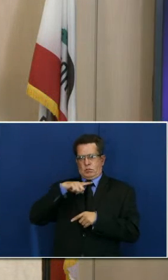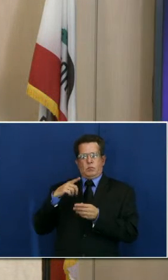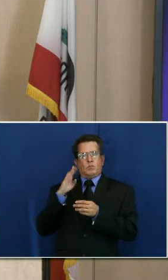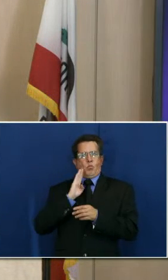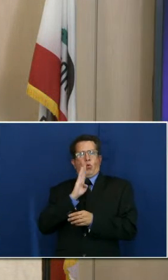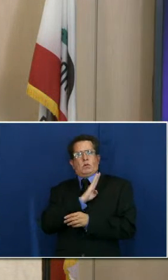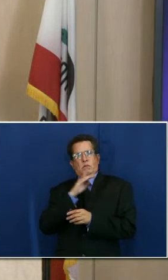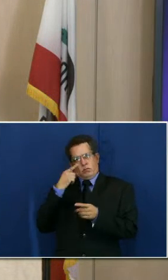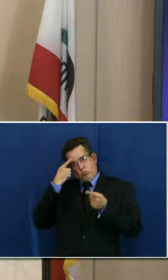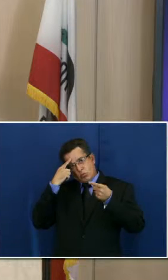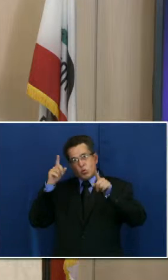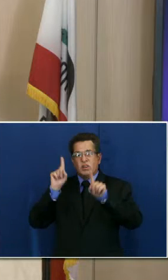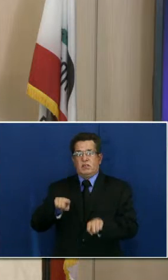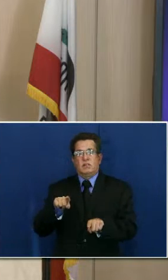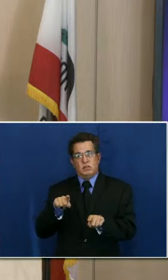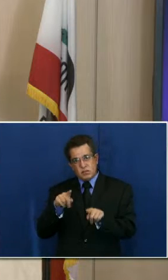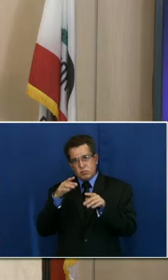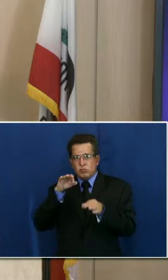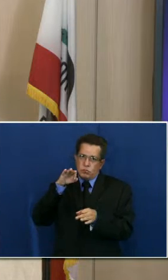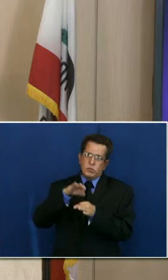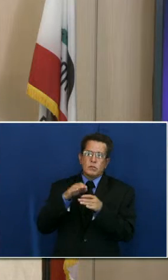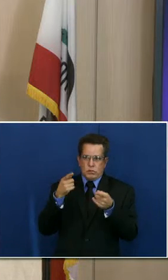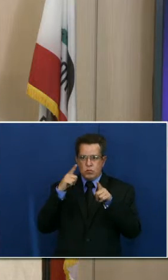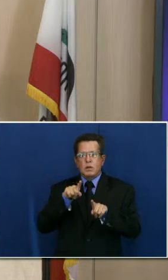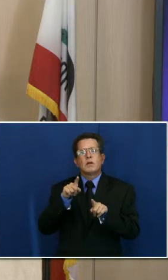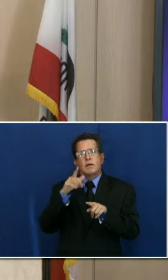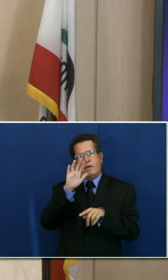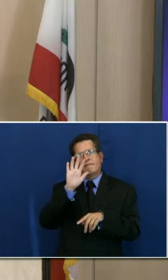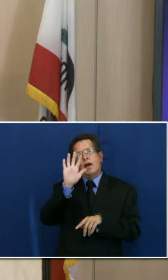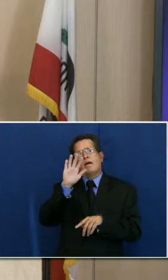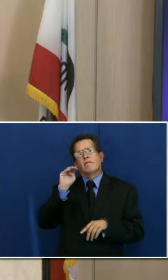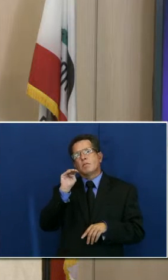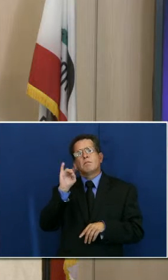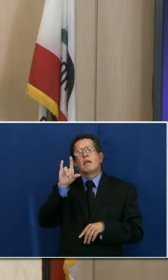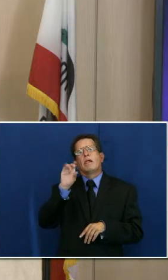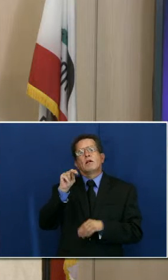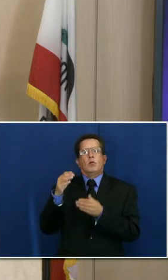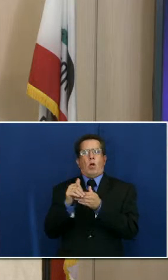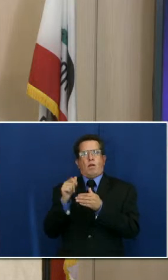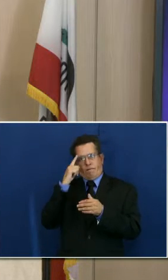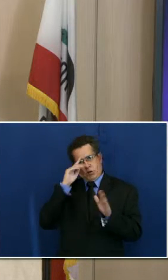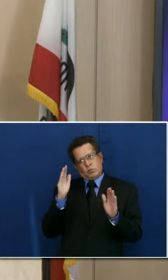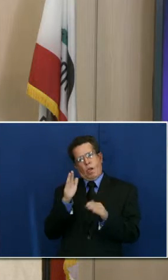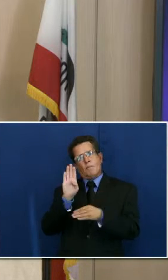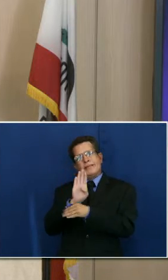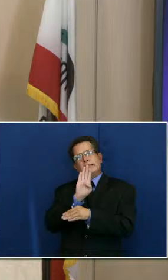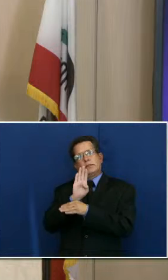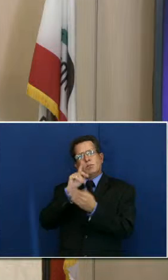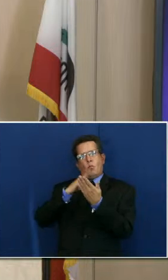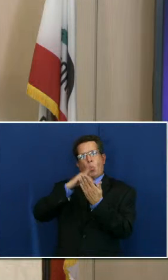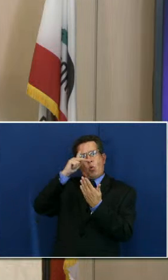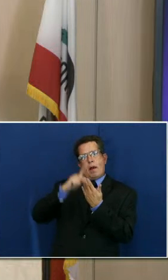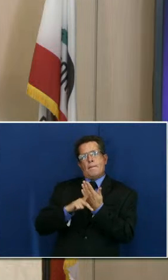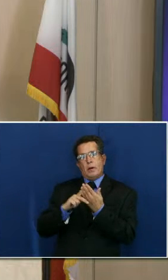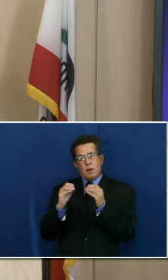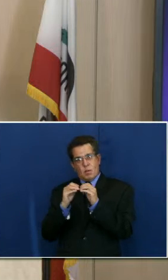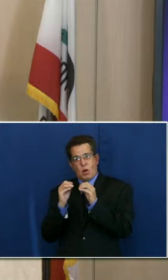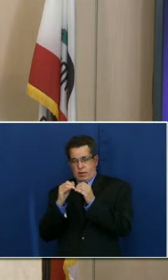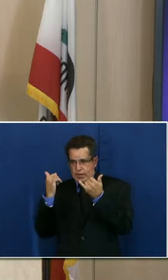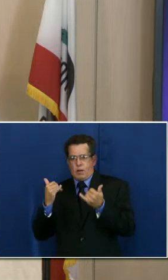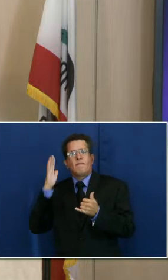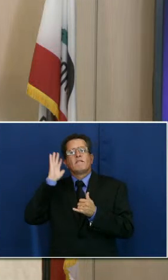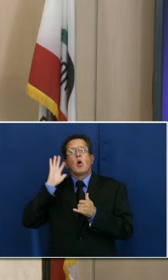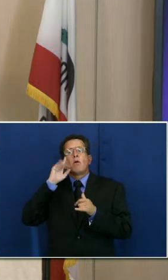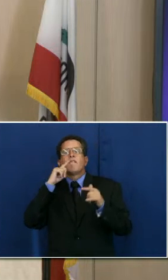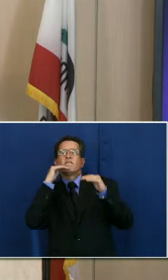Supervisors unanimously agreed to expand our $5 million small business loan program from just the